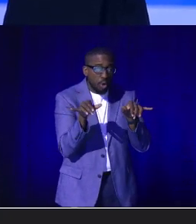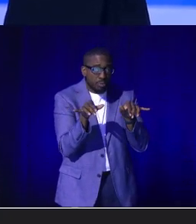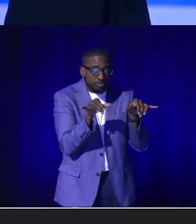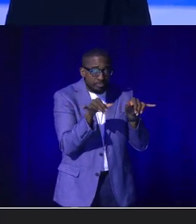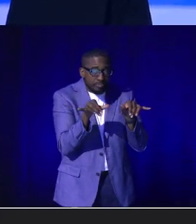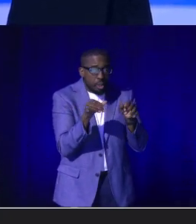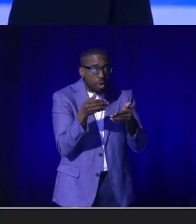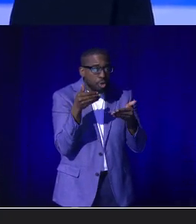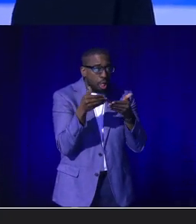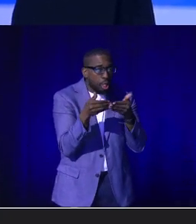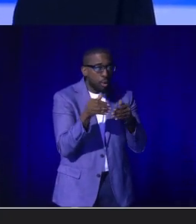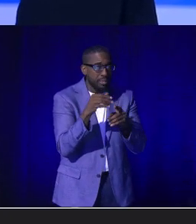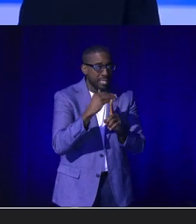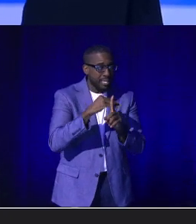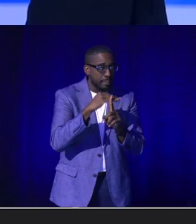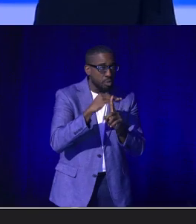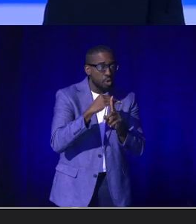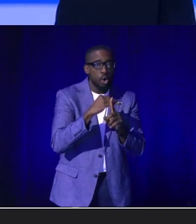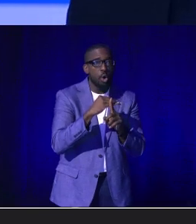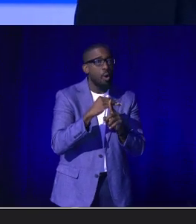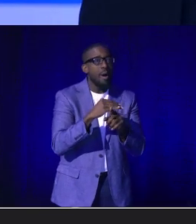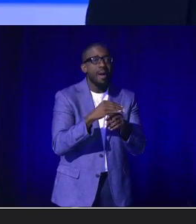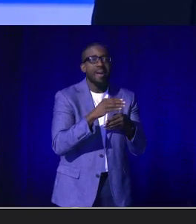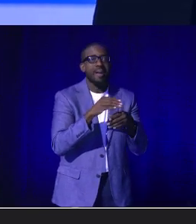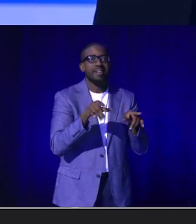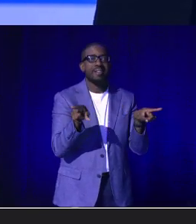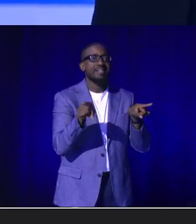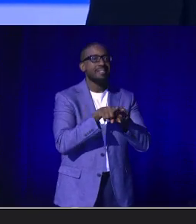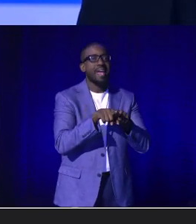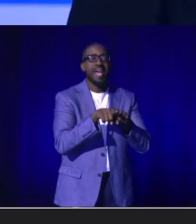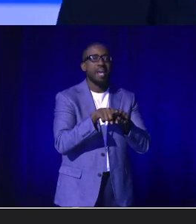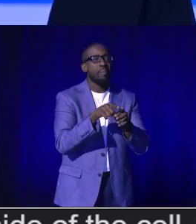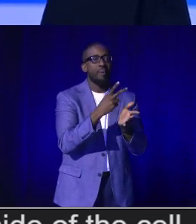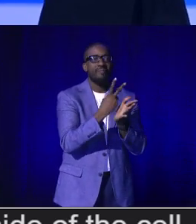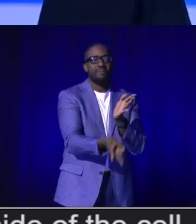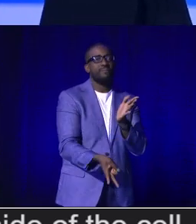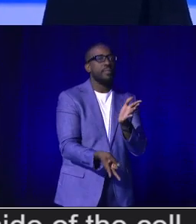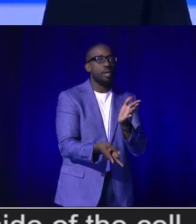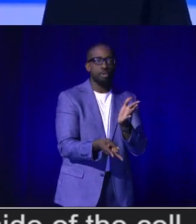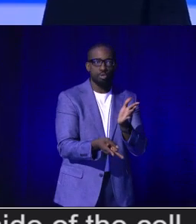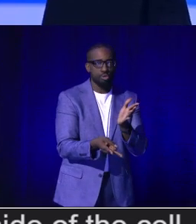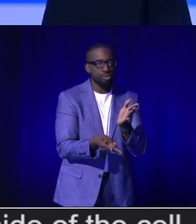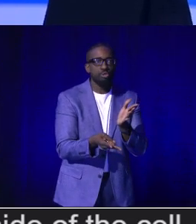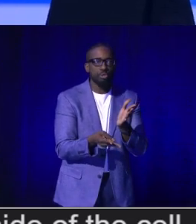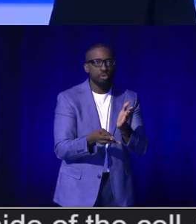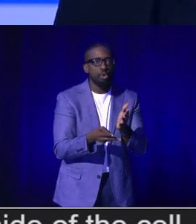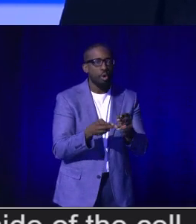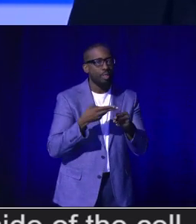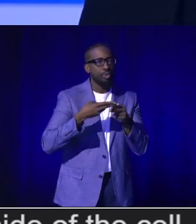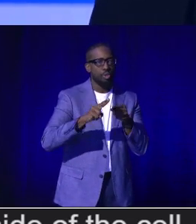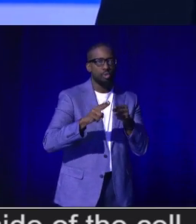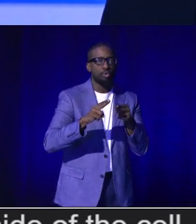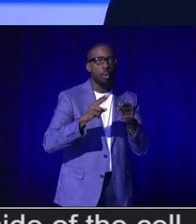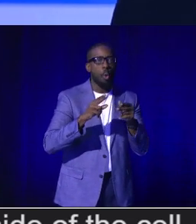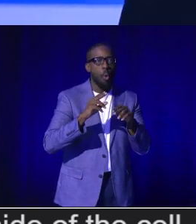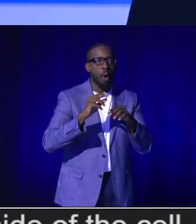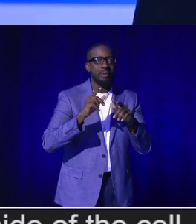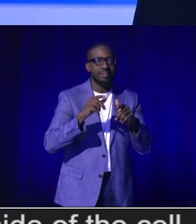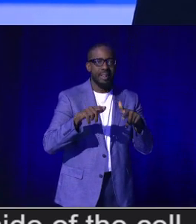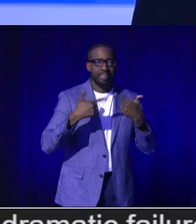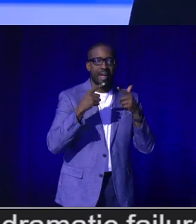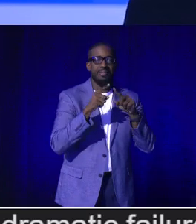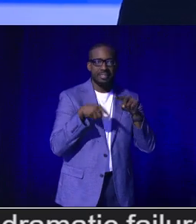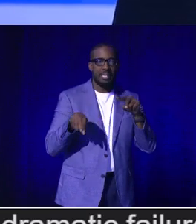these large, this dramatic failure mode within a very short number of cycles. And so